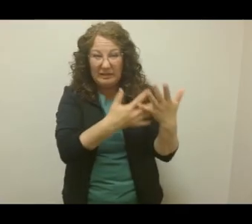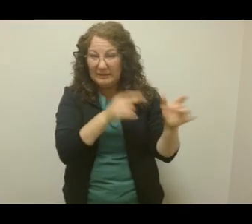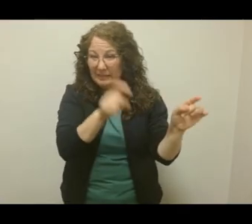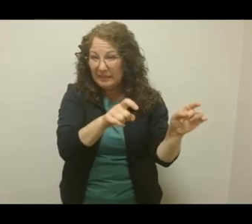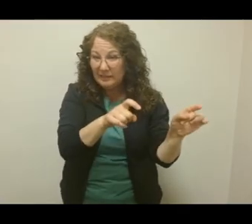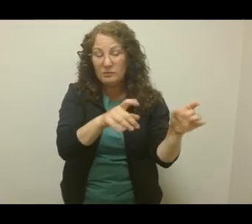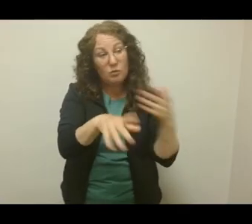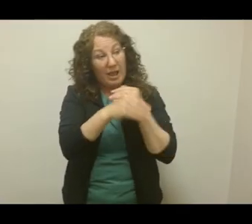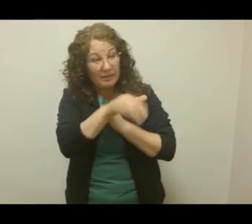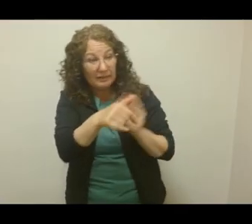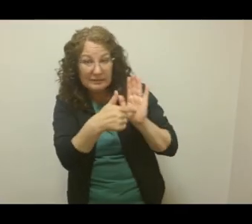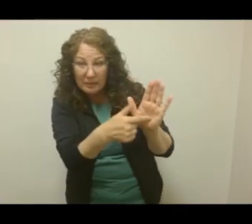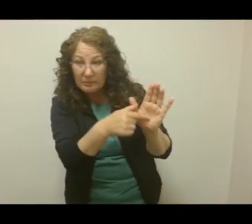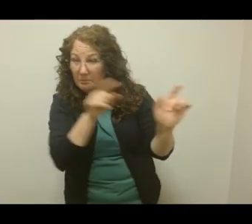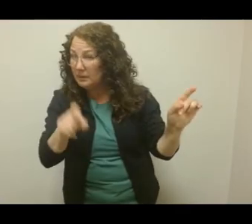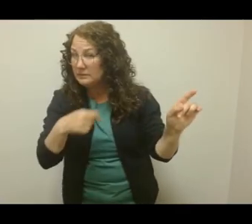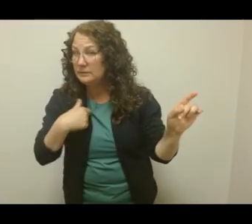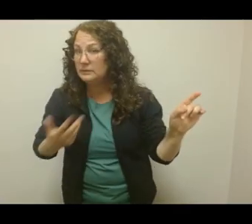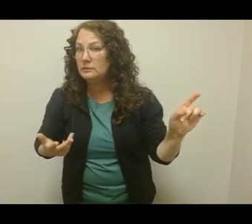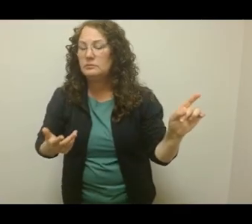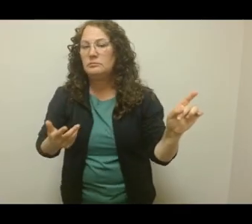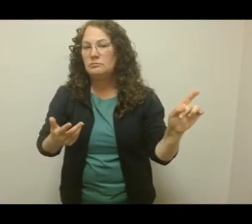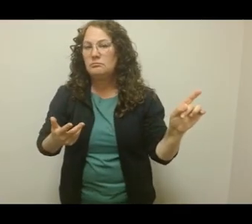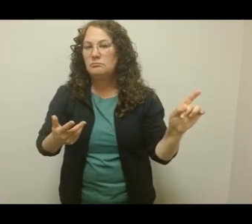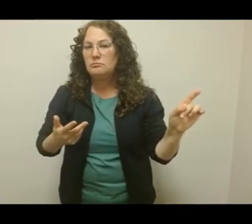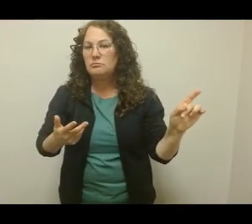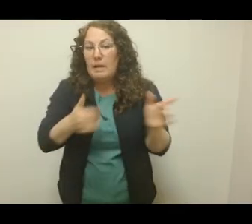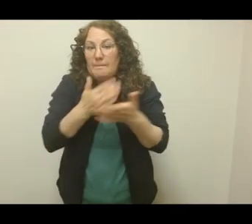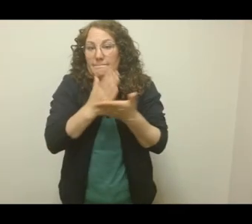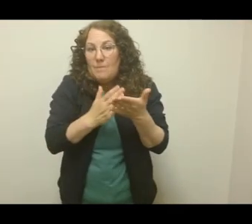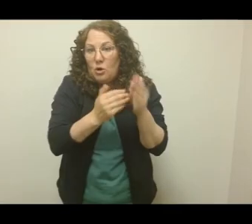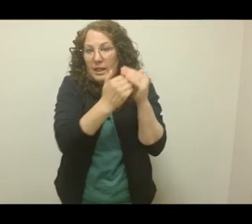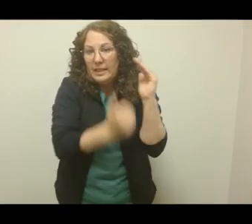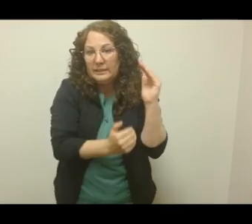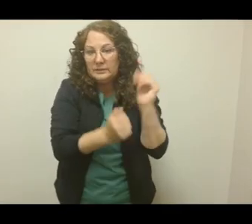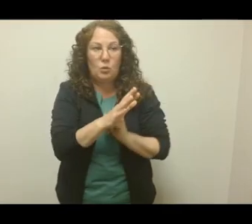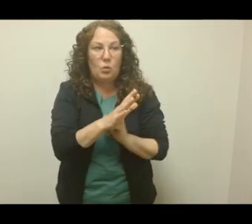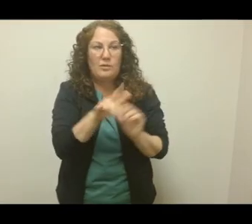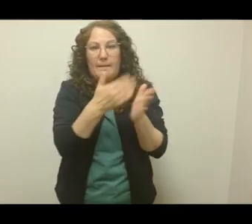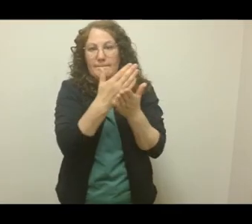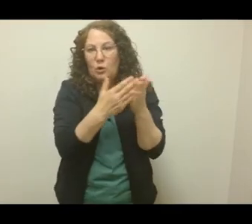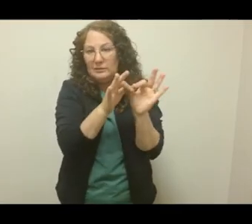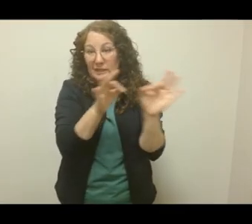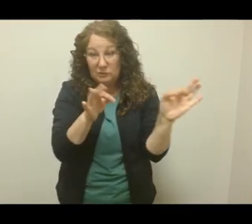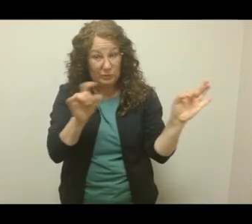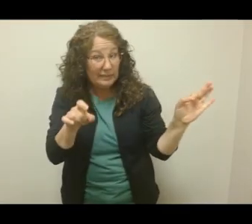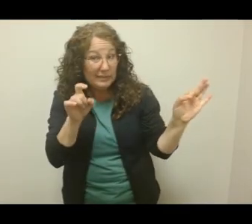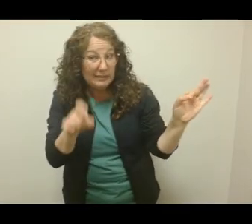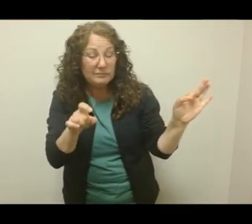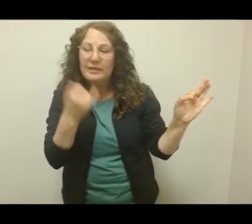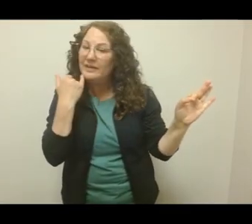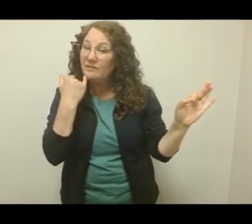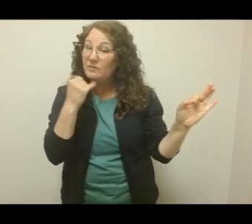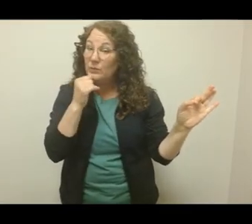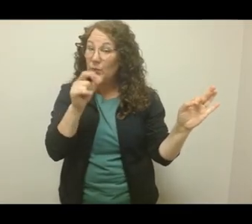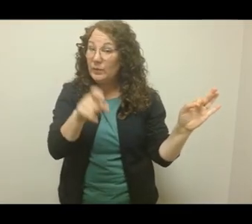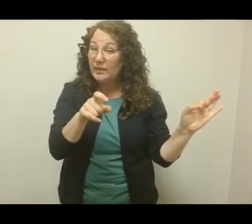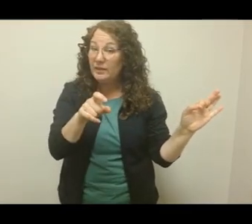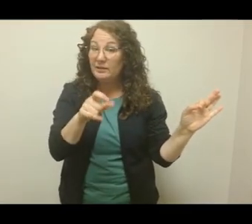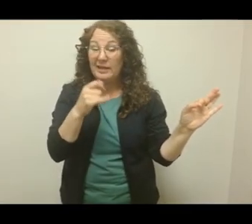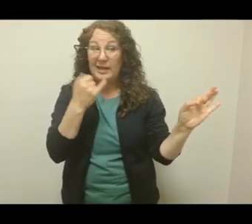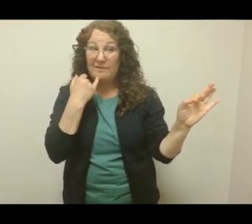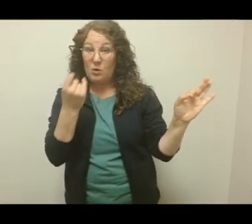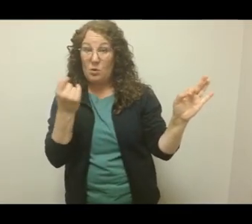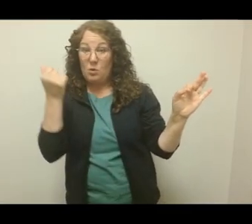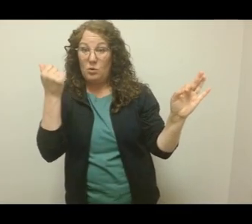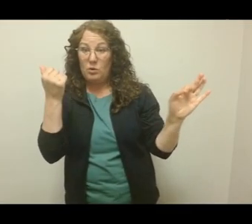that example? Do you want to add that part of the list or part of the sentence? Do you need it? And if you omit it, don't include